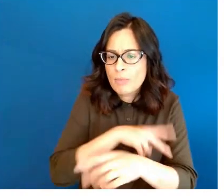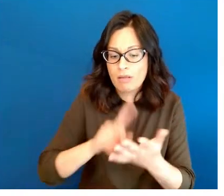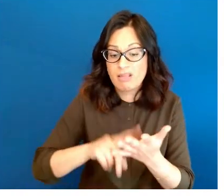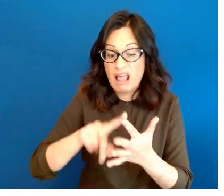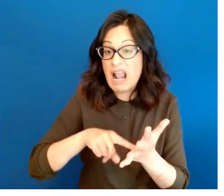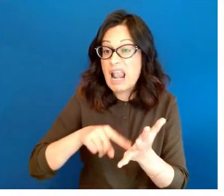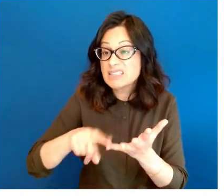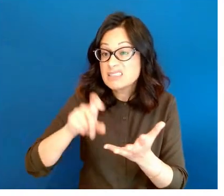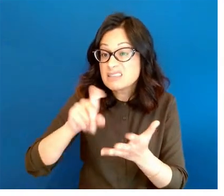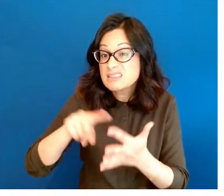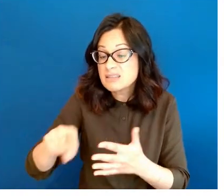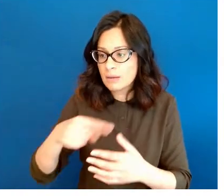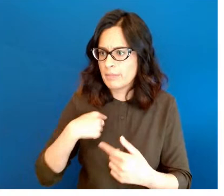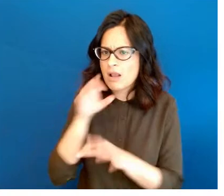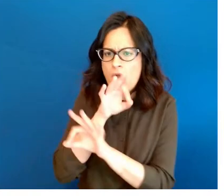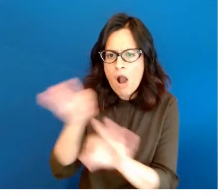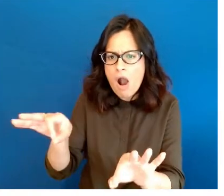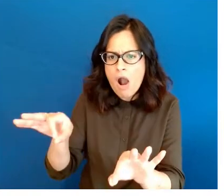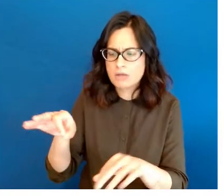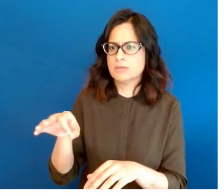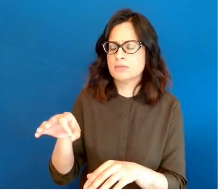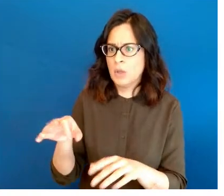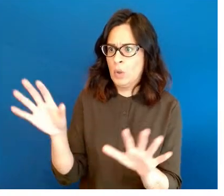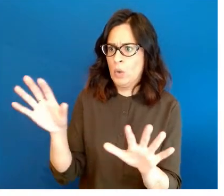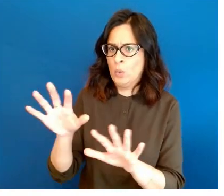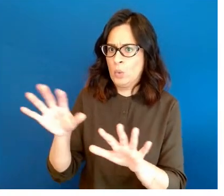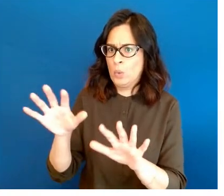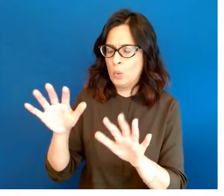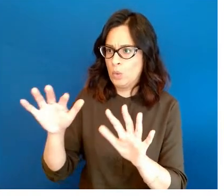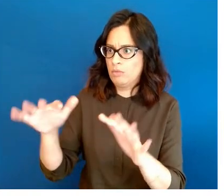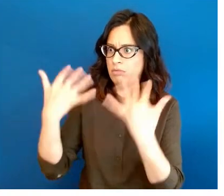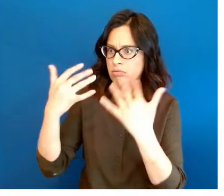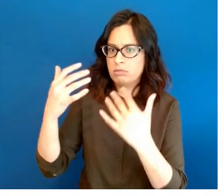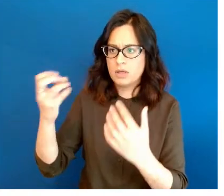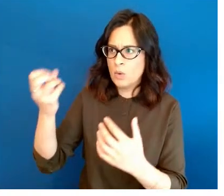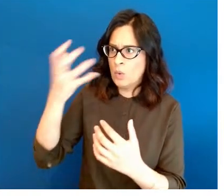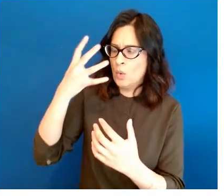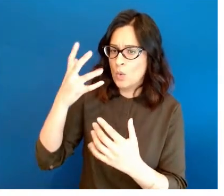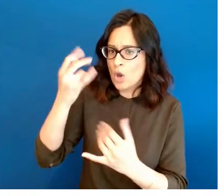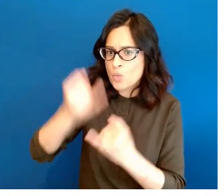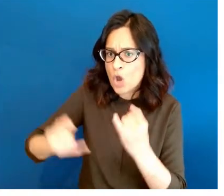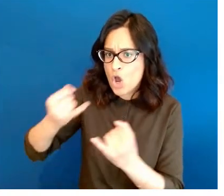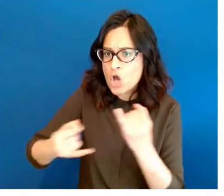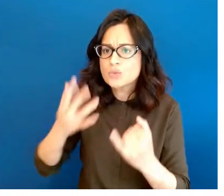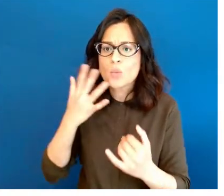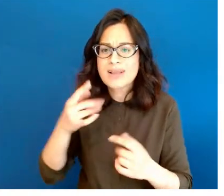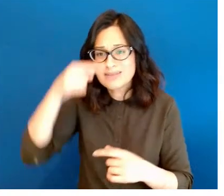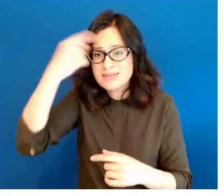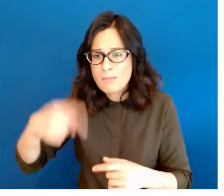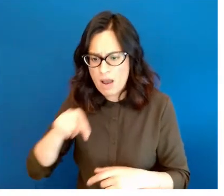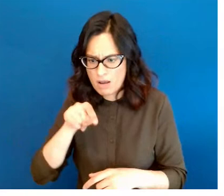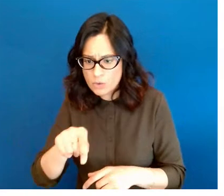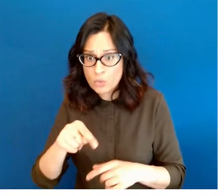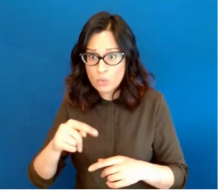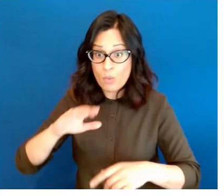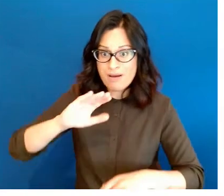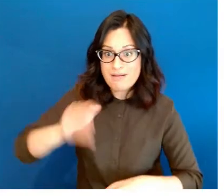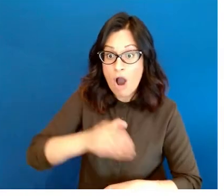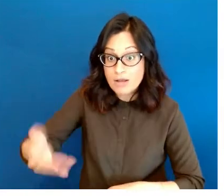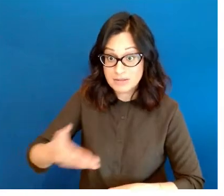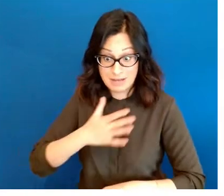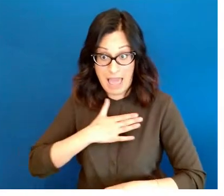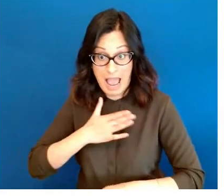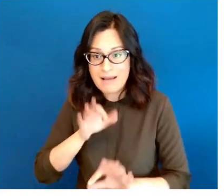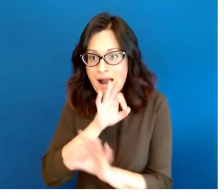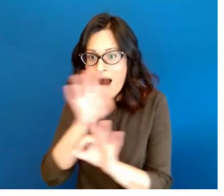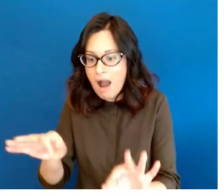very exposed site eczema and worse in the summer whether they are keen gardeners. And